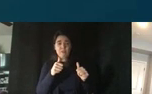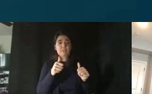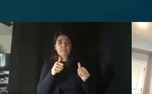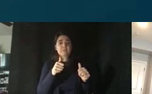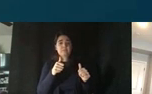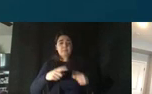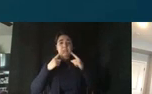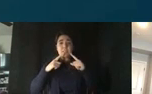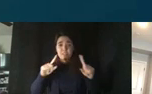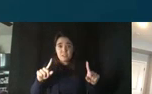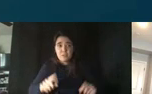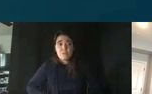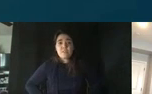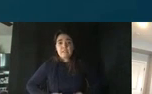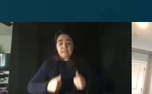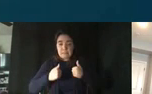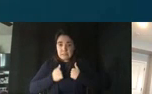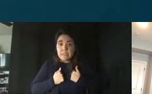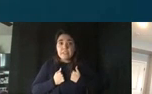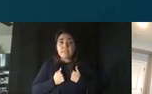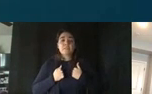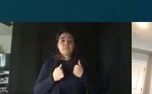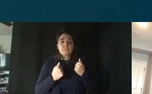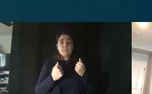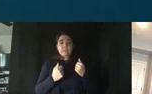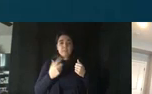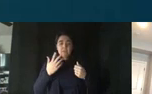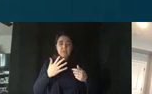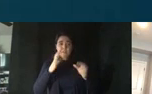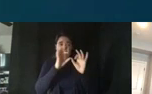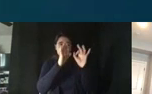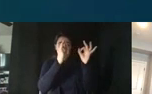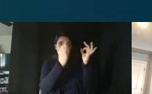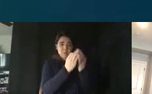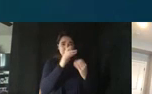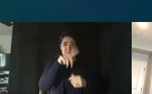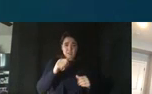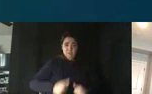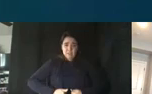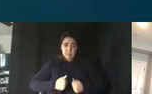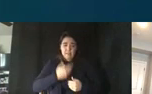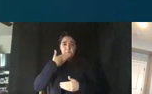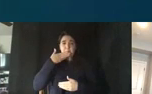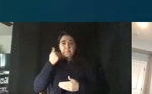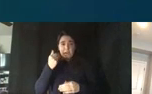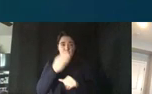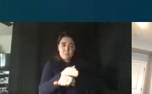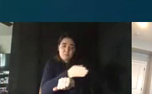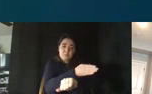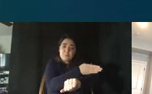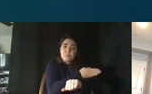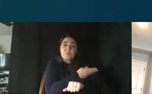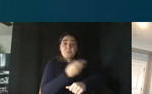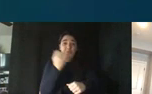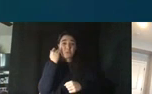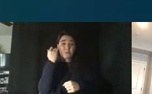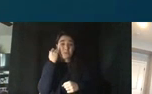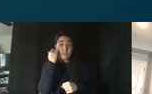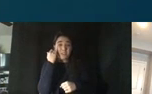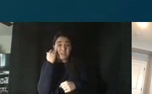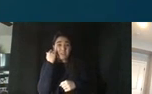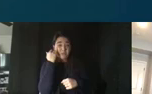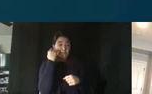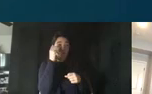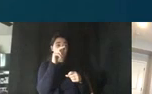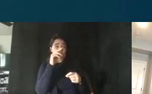lives and their family lives better. And if they can be humanized to people who would not humanize them